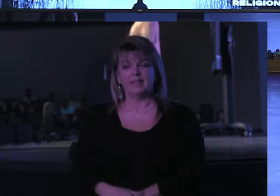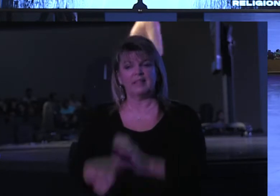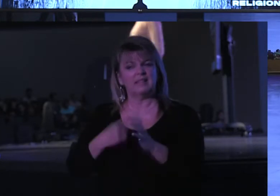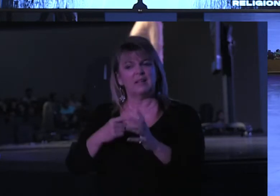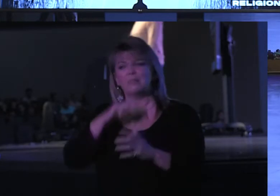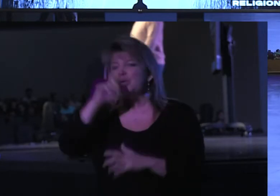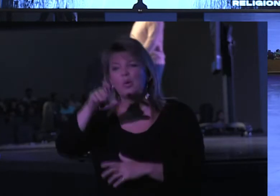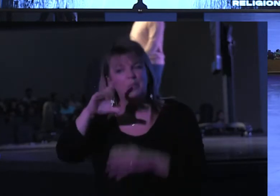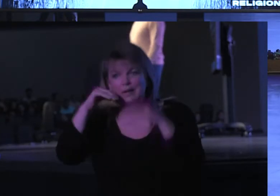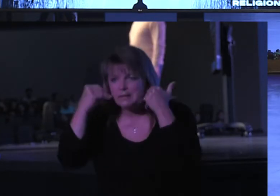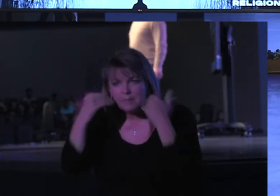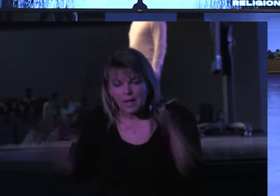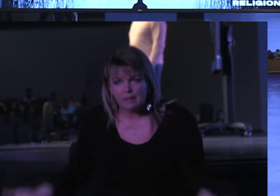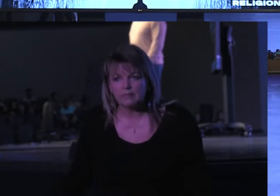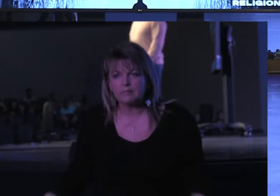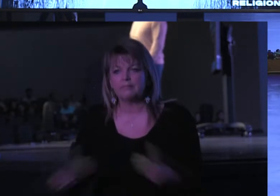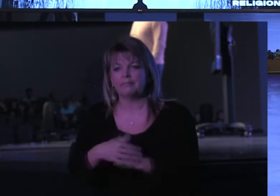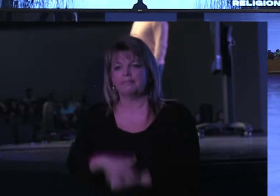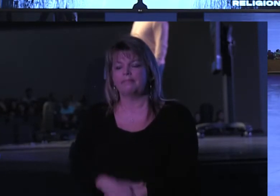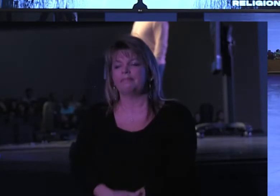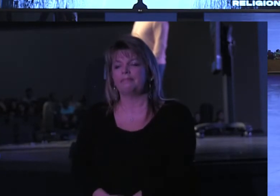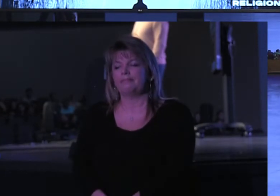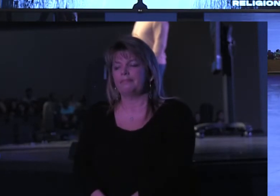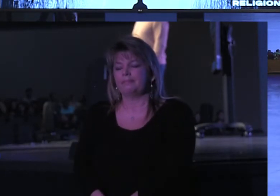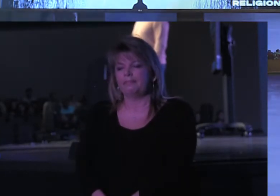Sometimes you don't need to smile.